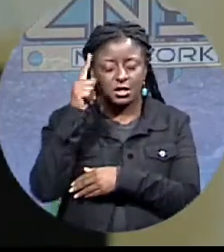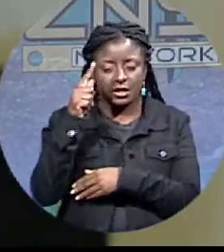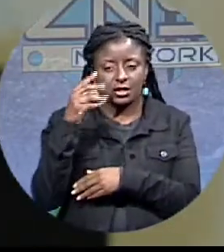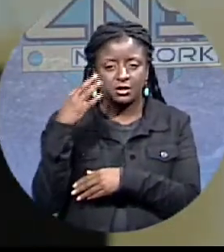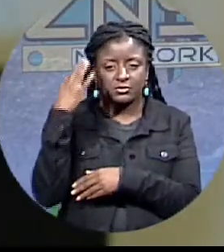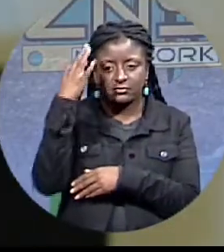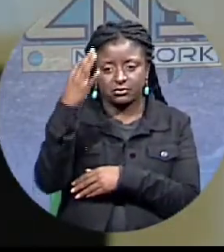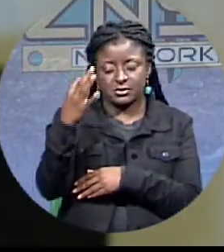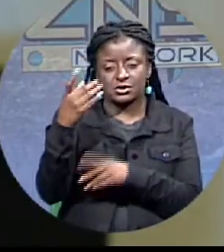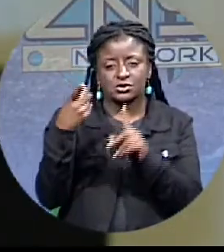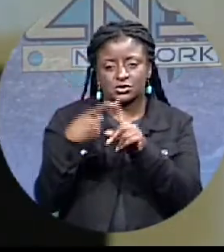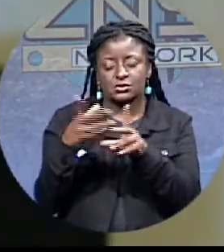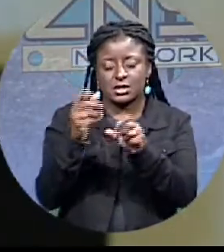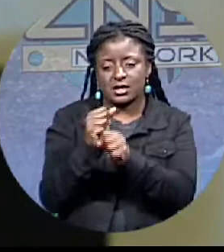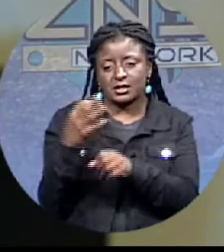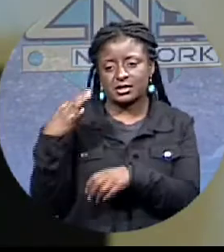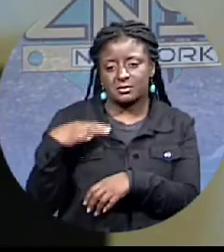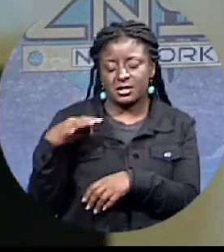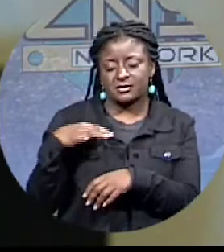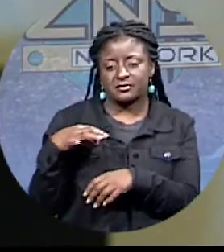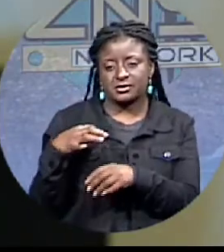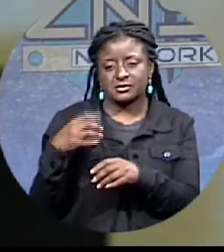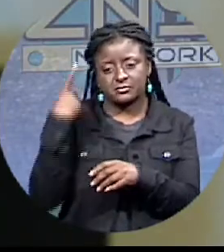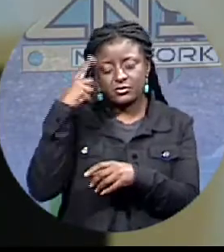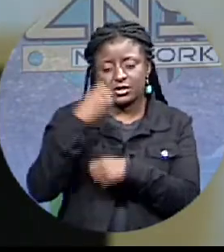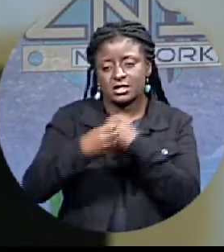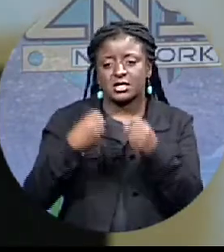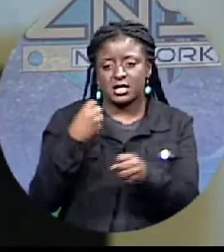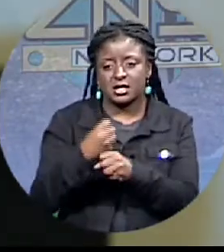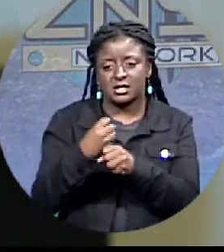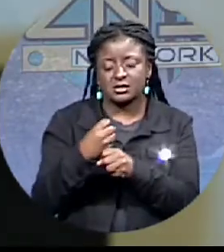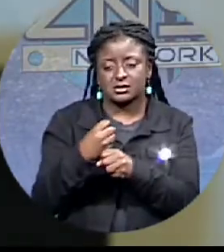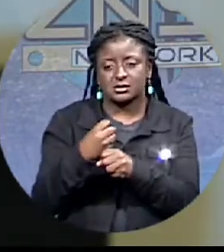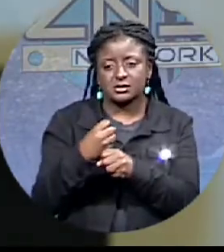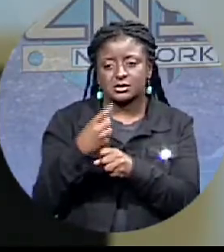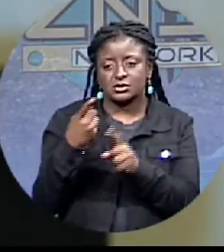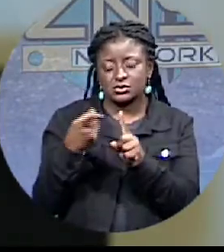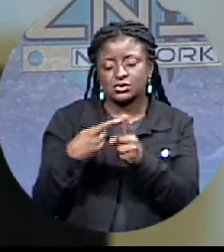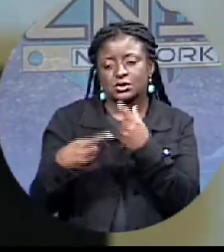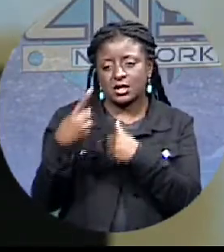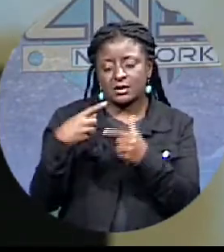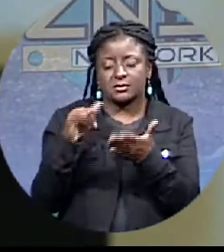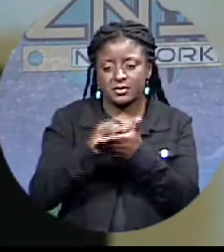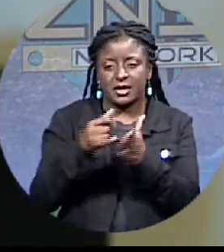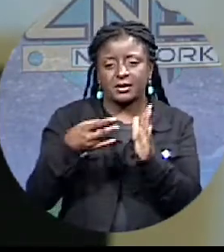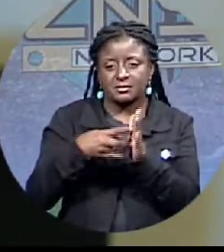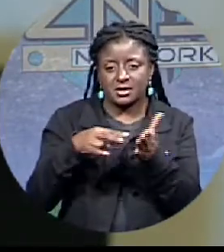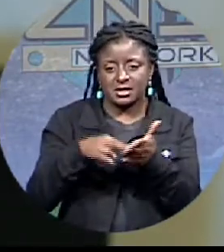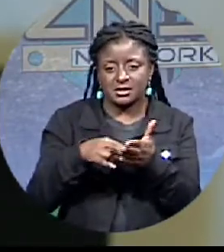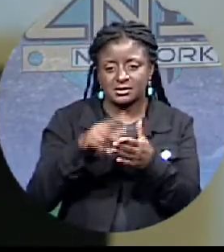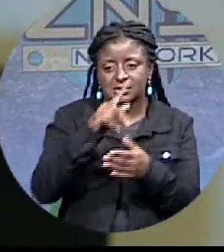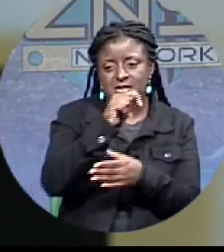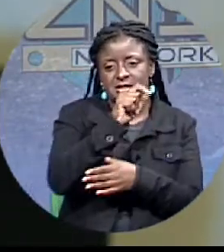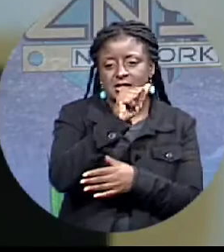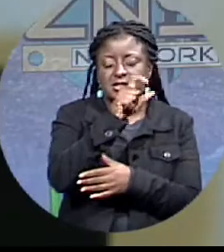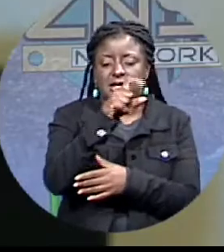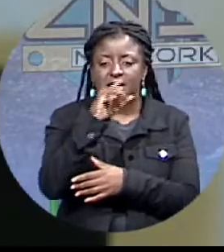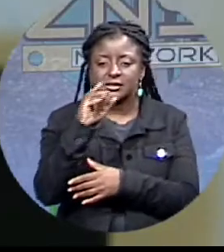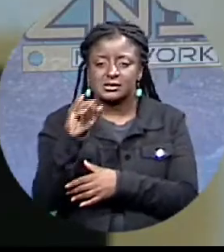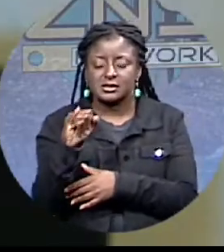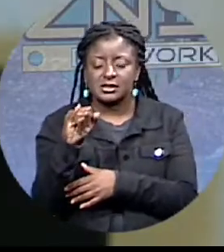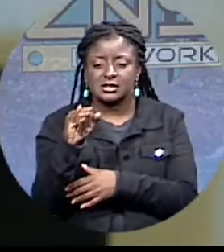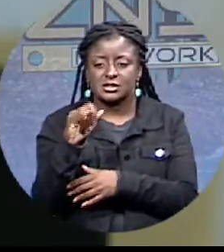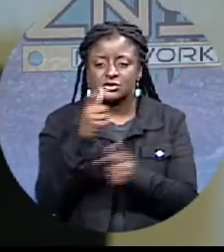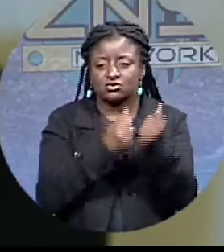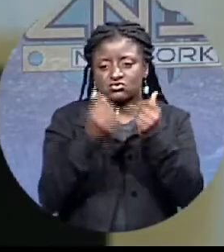benefits of these mega farms for years to come. That means local taxi drivers and hotel workers